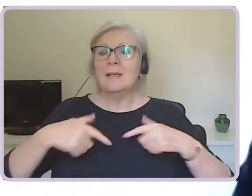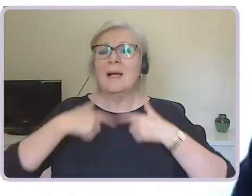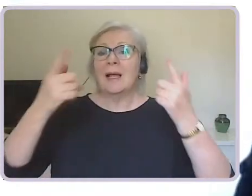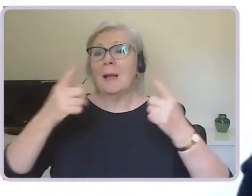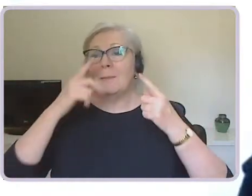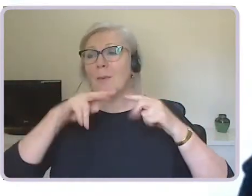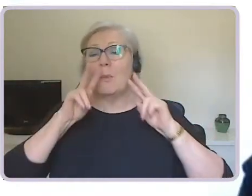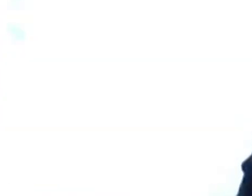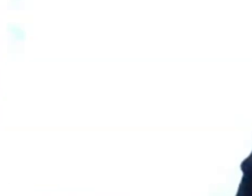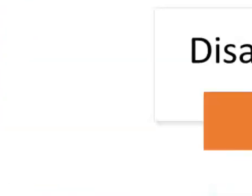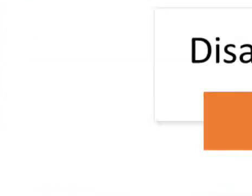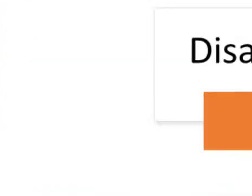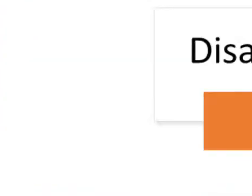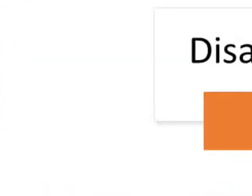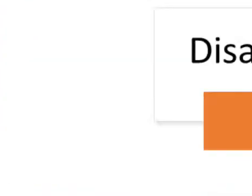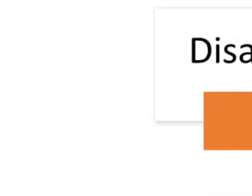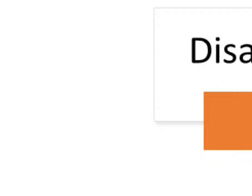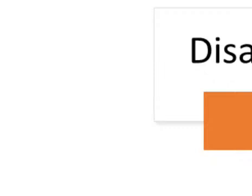1 o'clock.